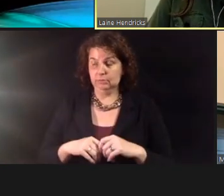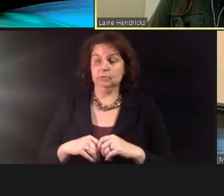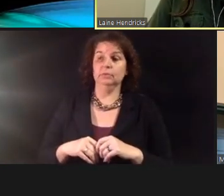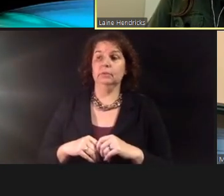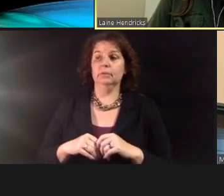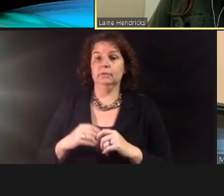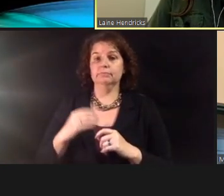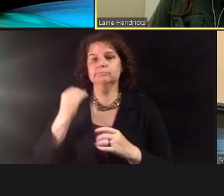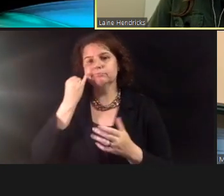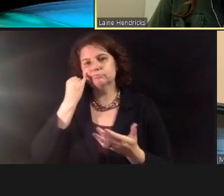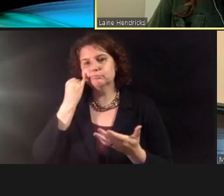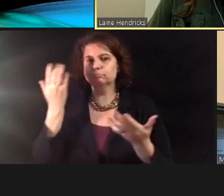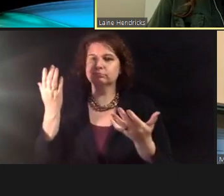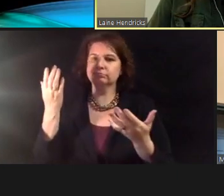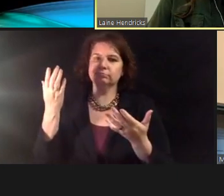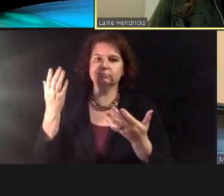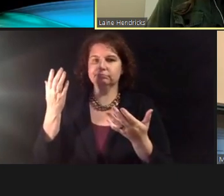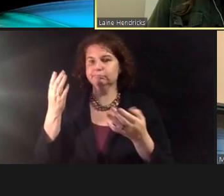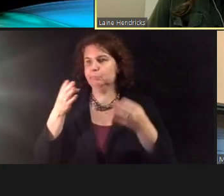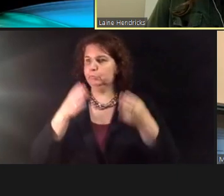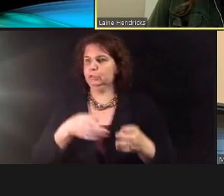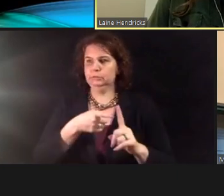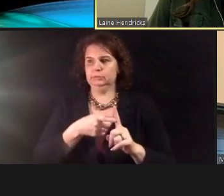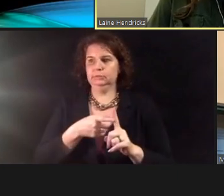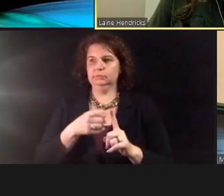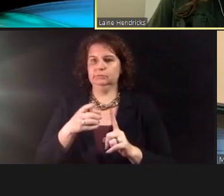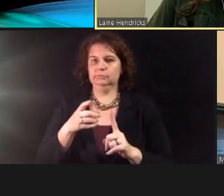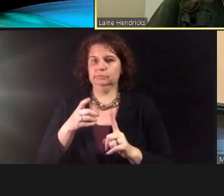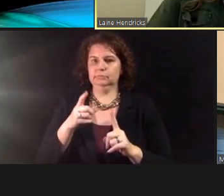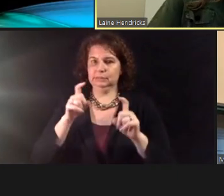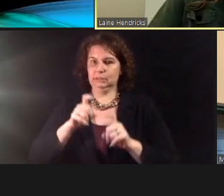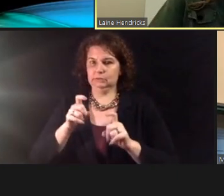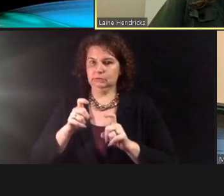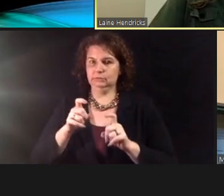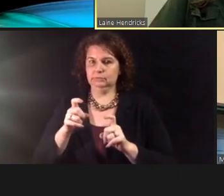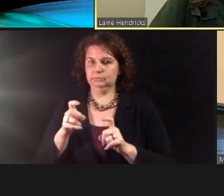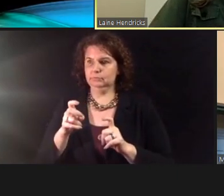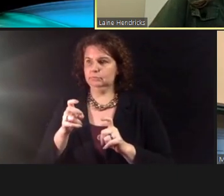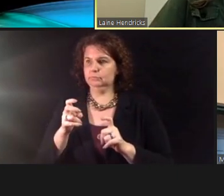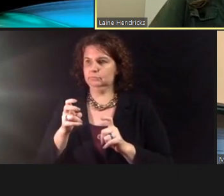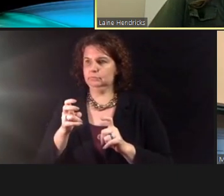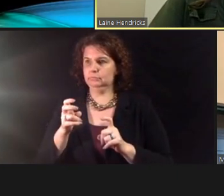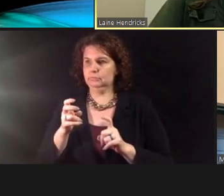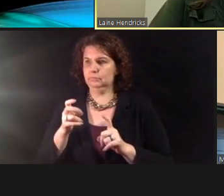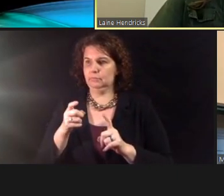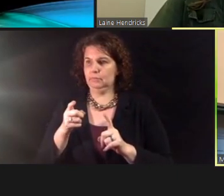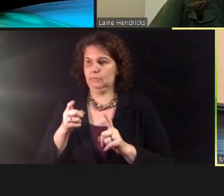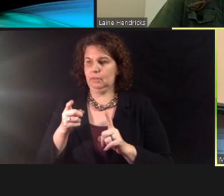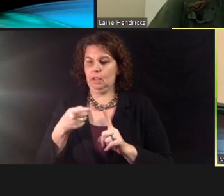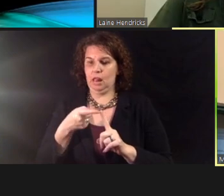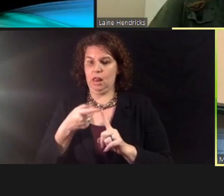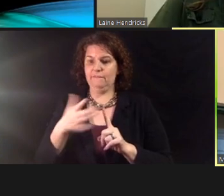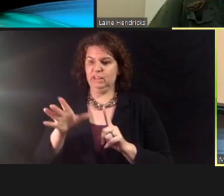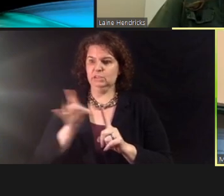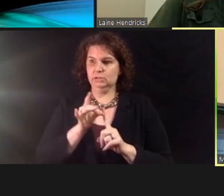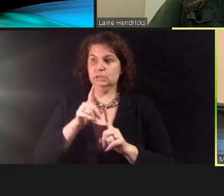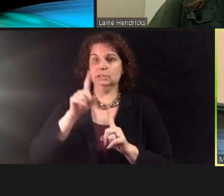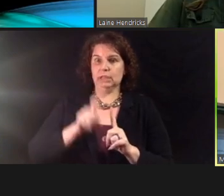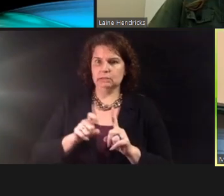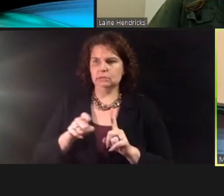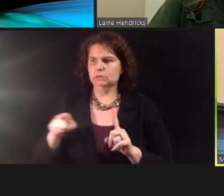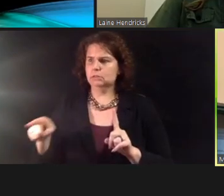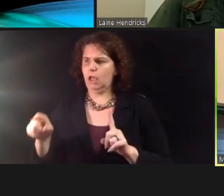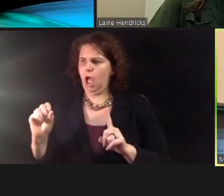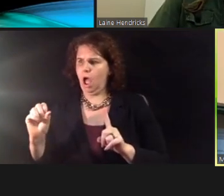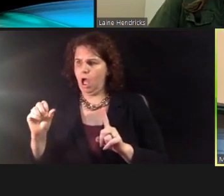infected? Or maybe it should say, how soon should they be tested? Okay. Yeah, so person B, I think if I've